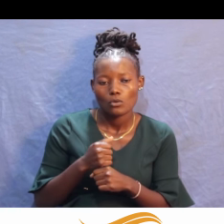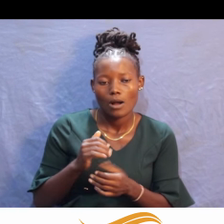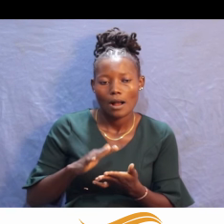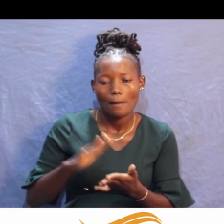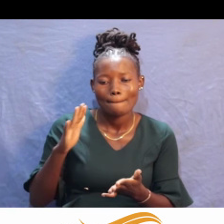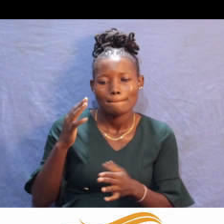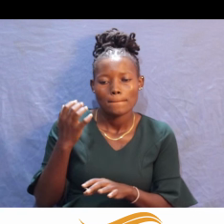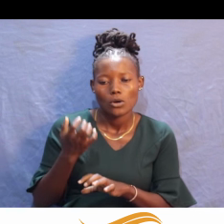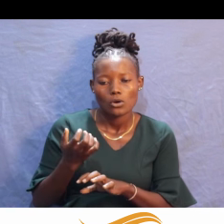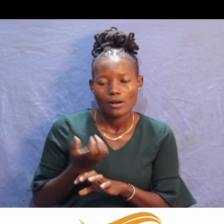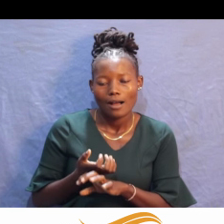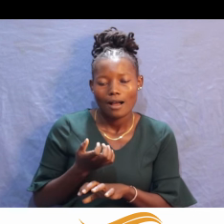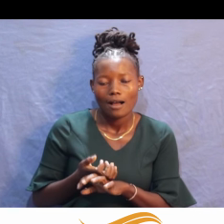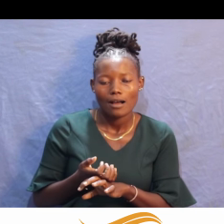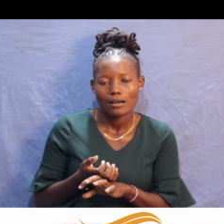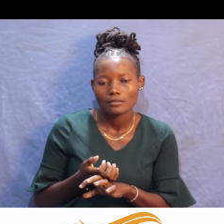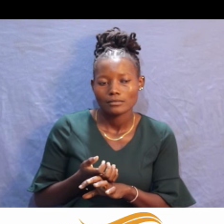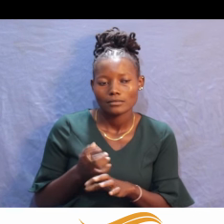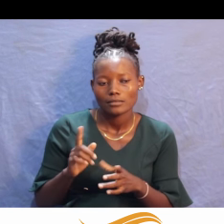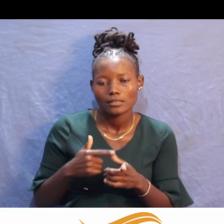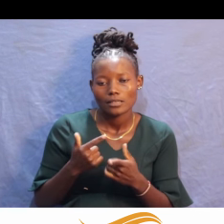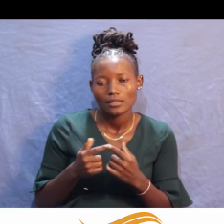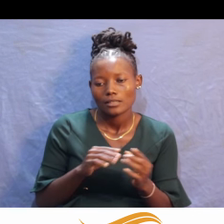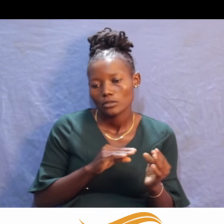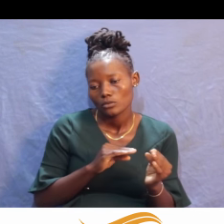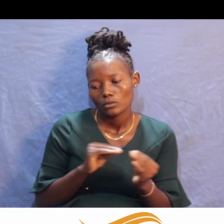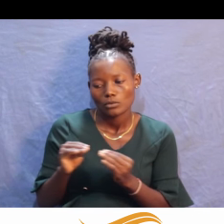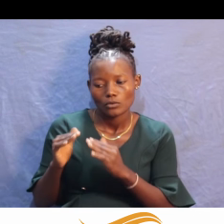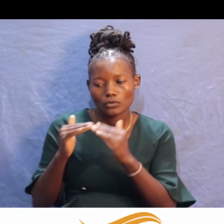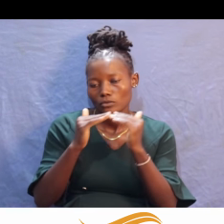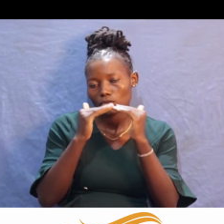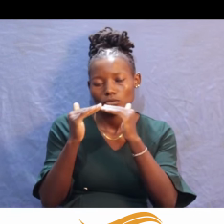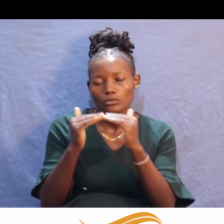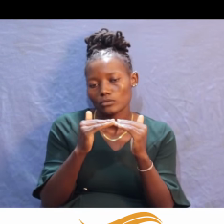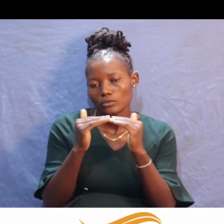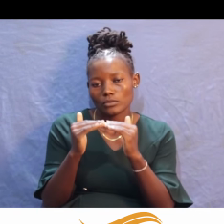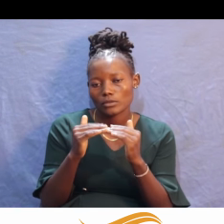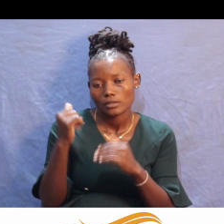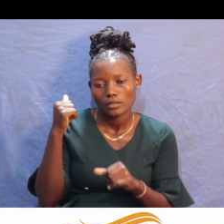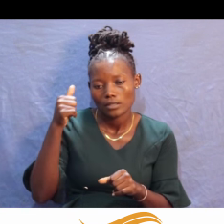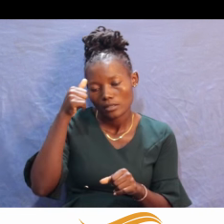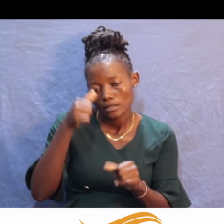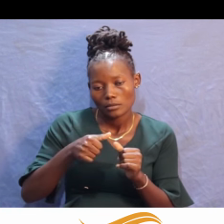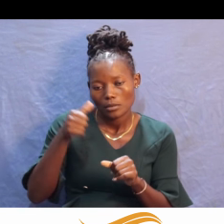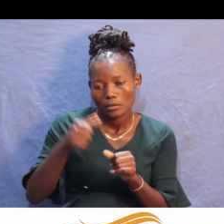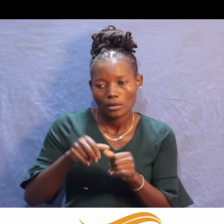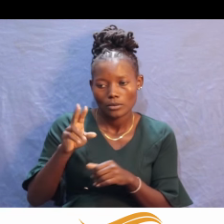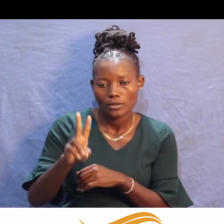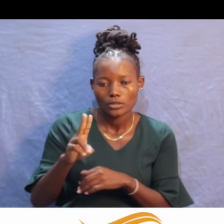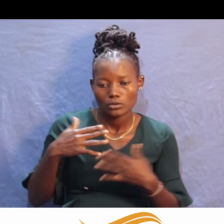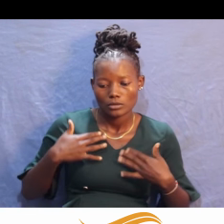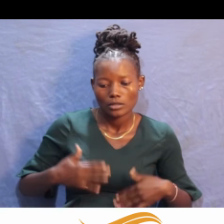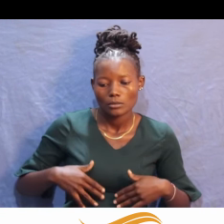their maximum workload, they're going to return to an anaerobic state. And remember, the two anaerobic states here, the body is